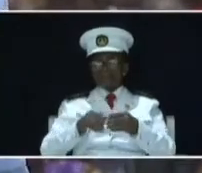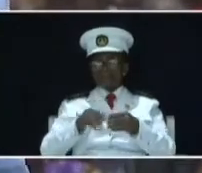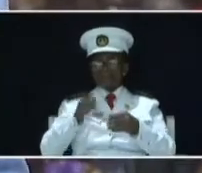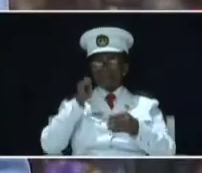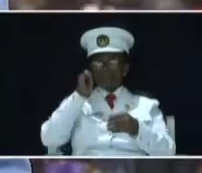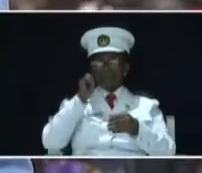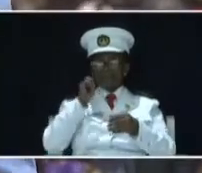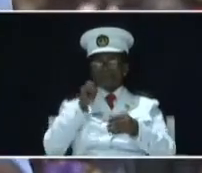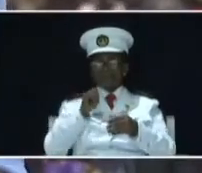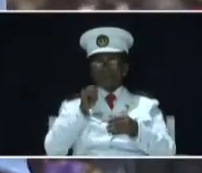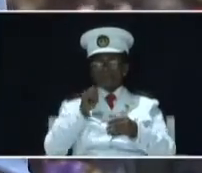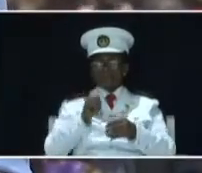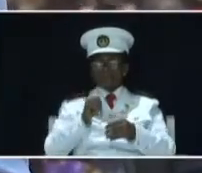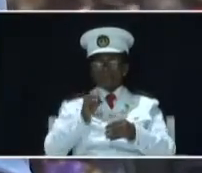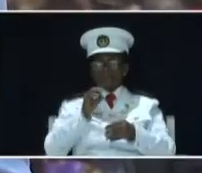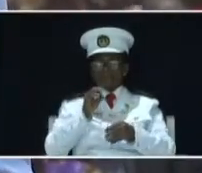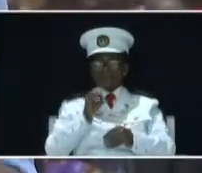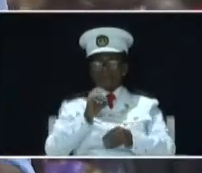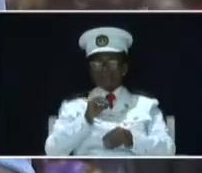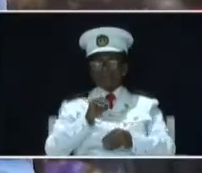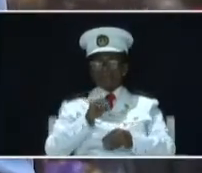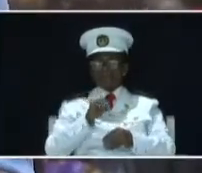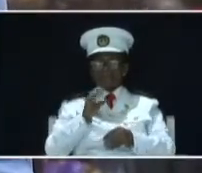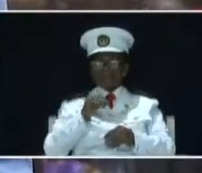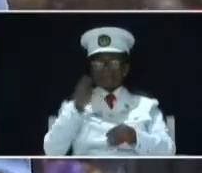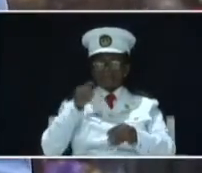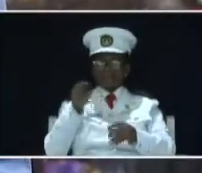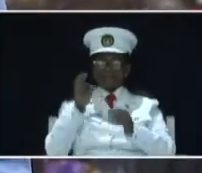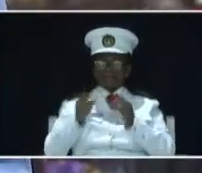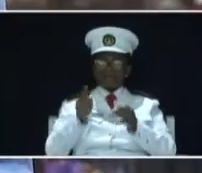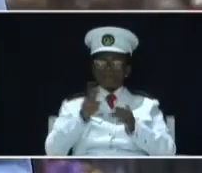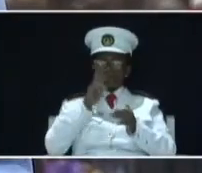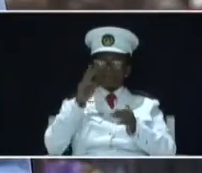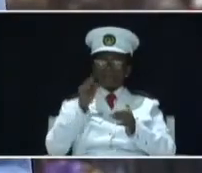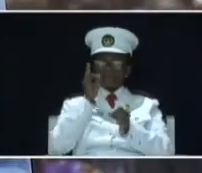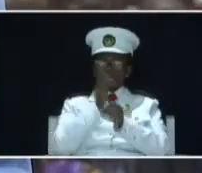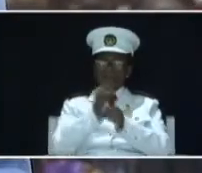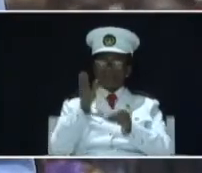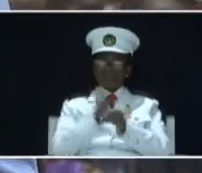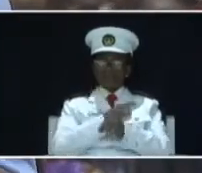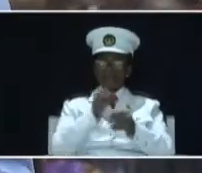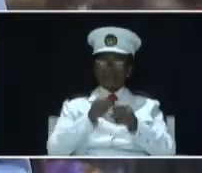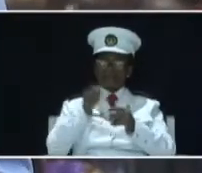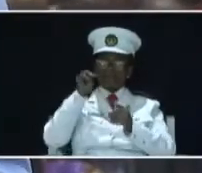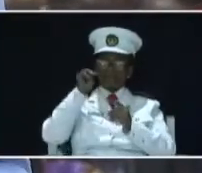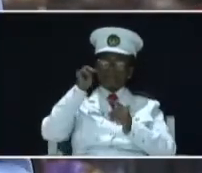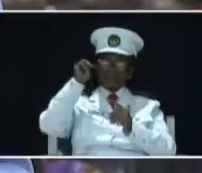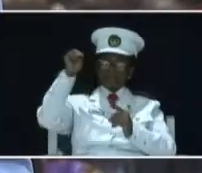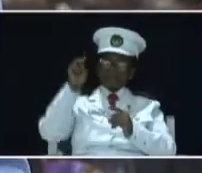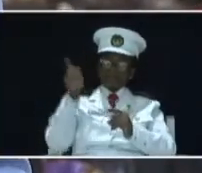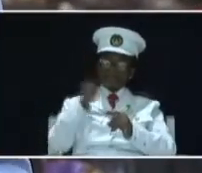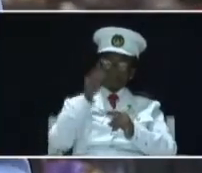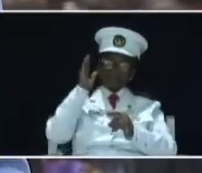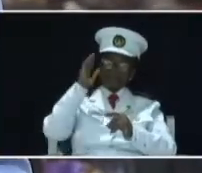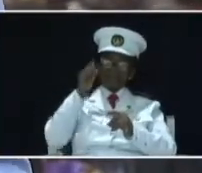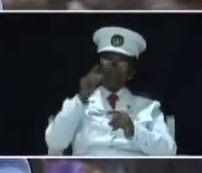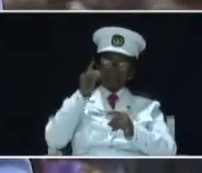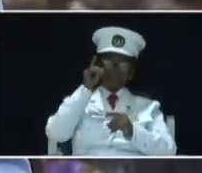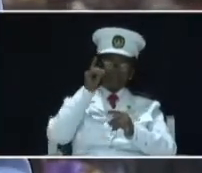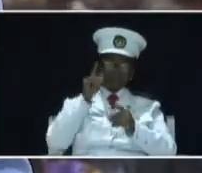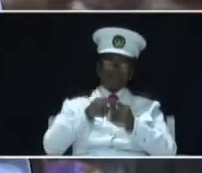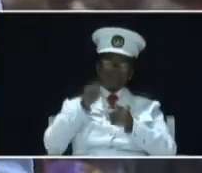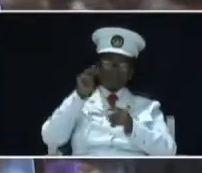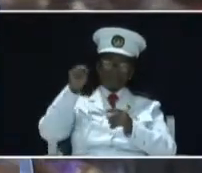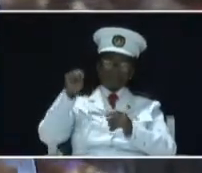if you are faithful to him, you will listen to him and do only what he